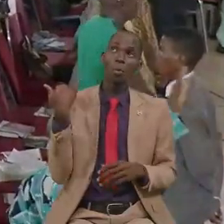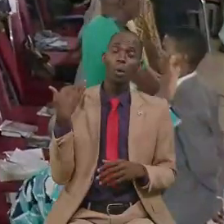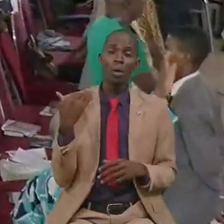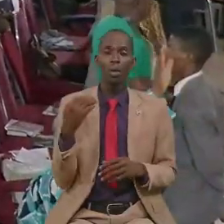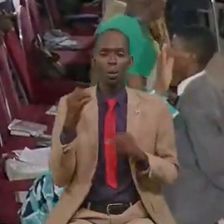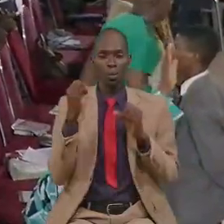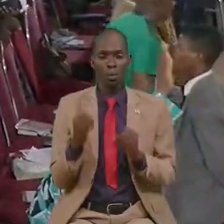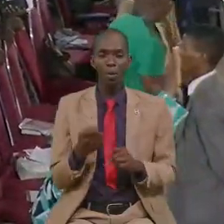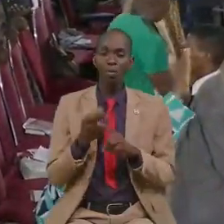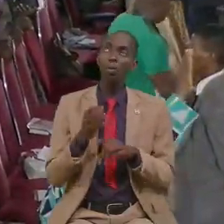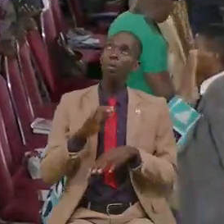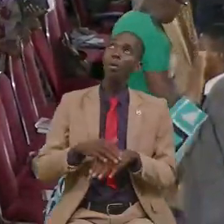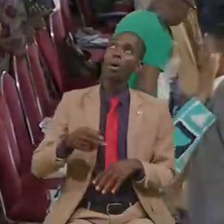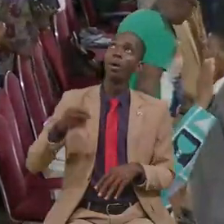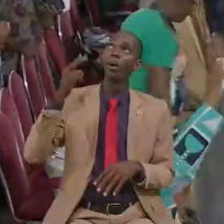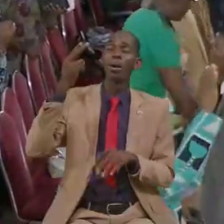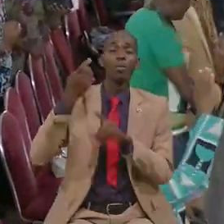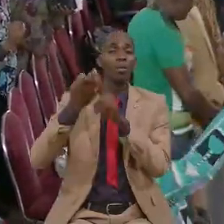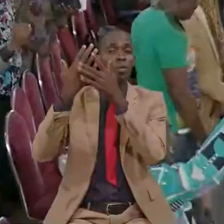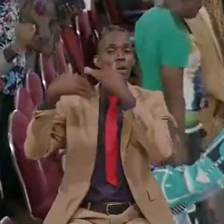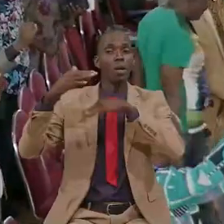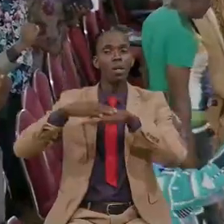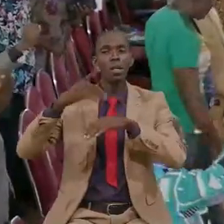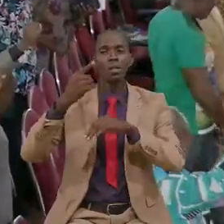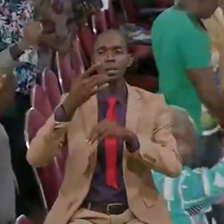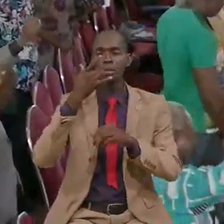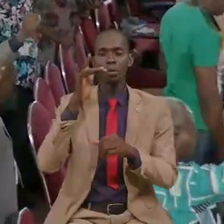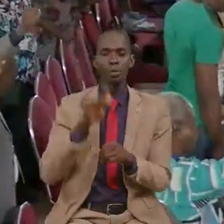high. The promise is unto you